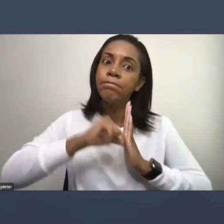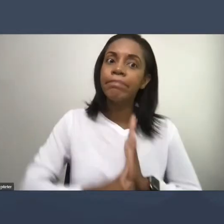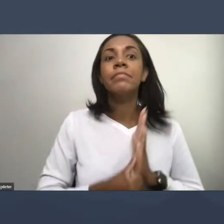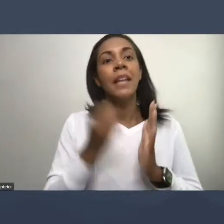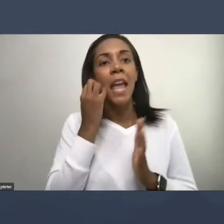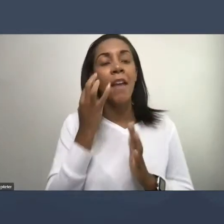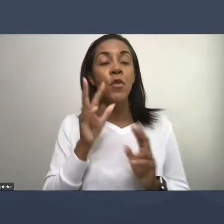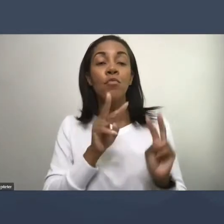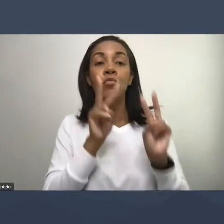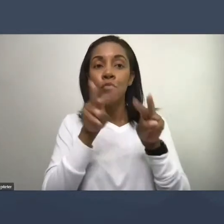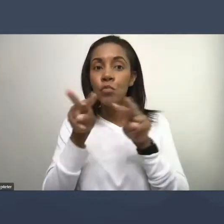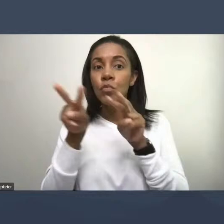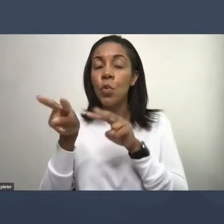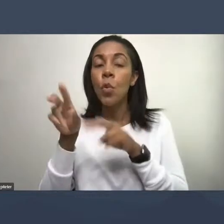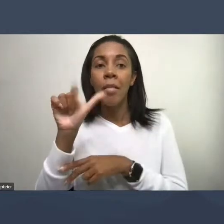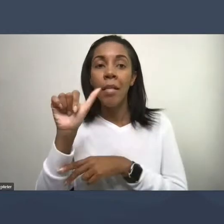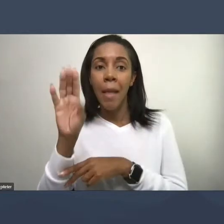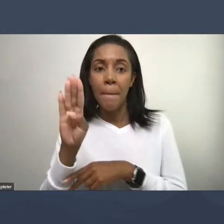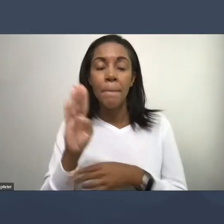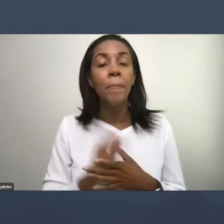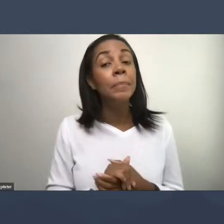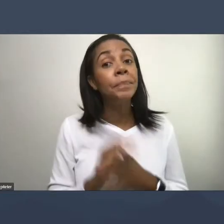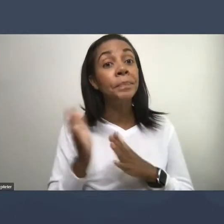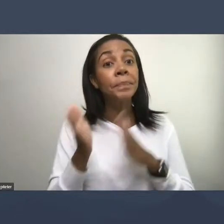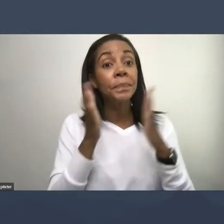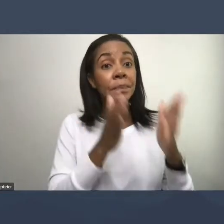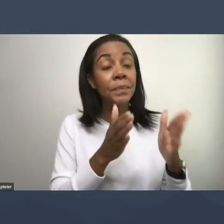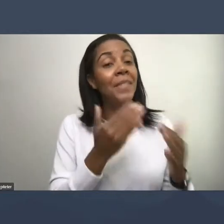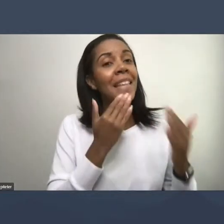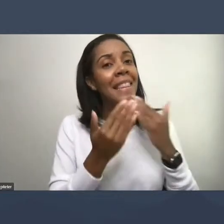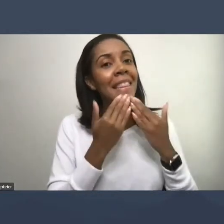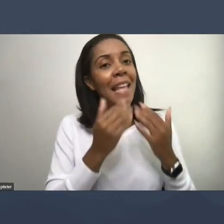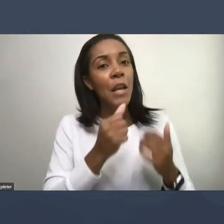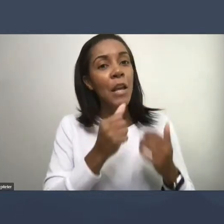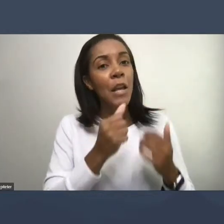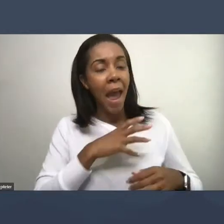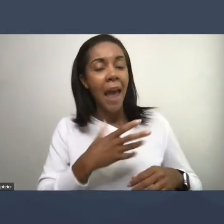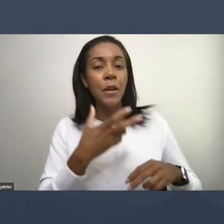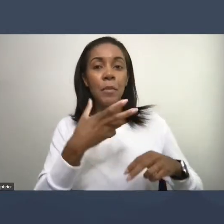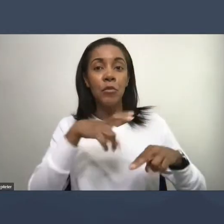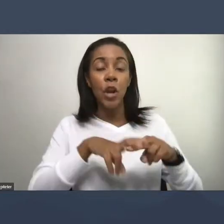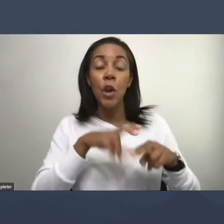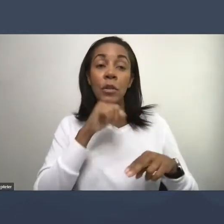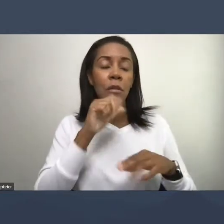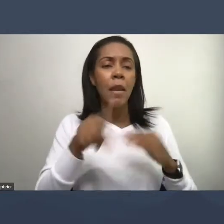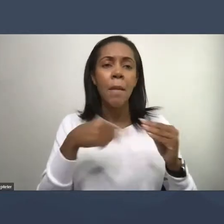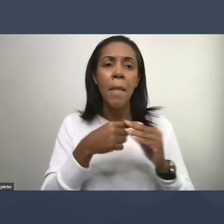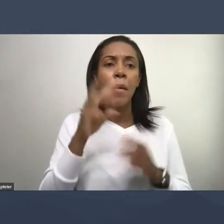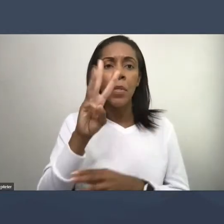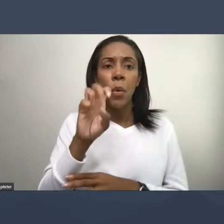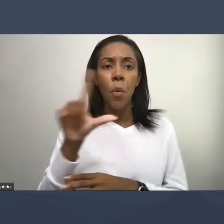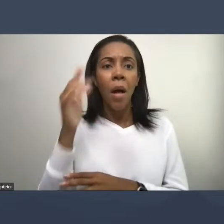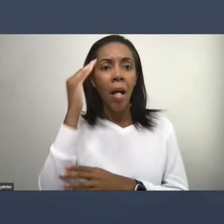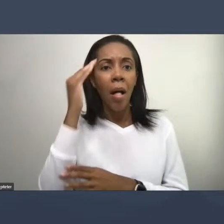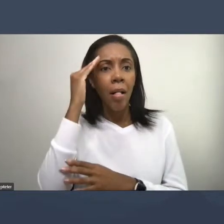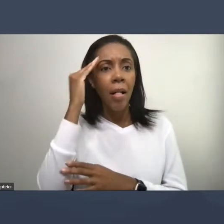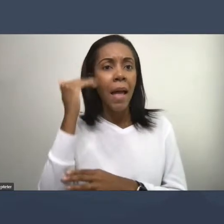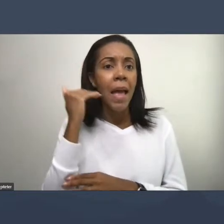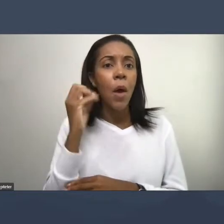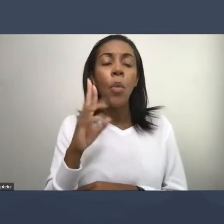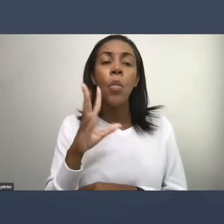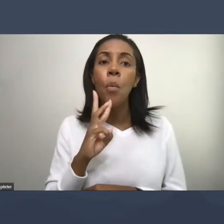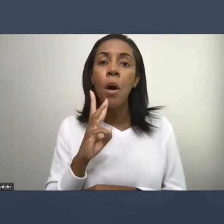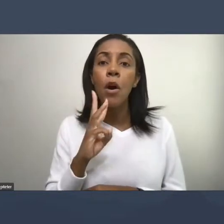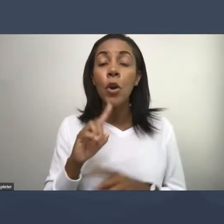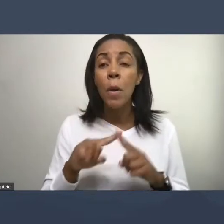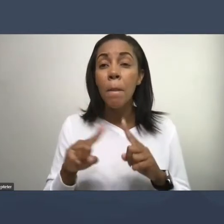Councilman Canali. Thank you, Madam Chair. This is not about the wellheads or the water, but since President Young's here and